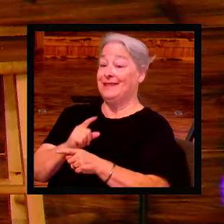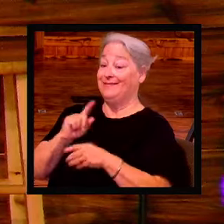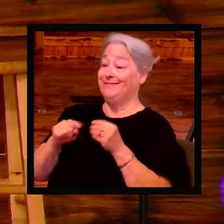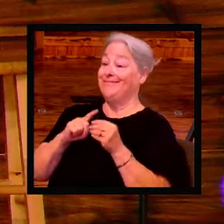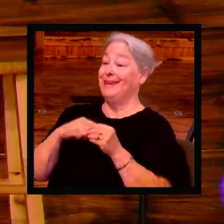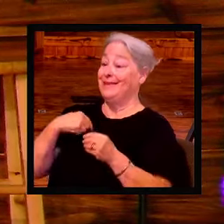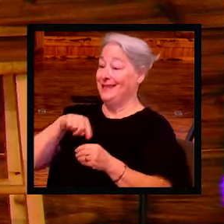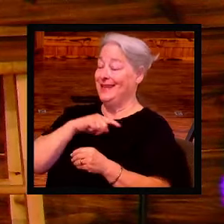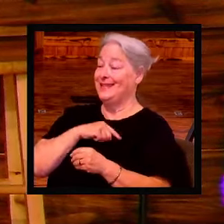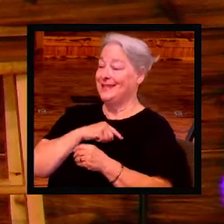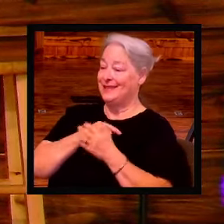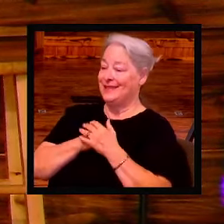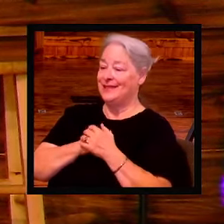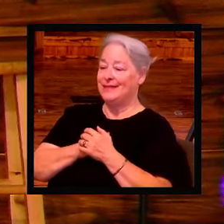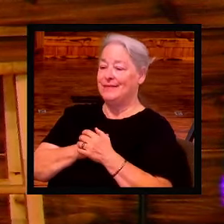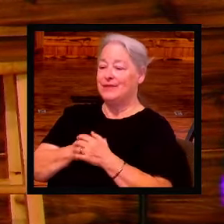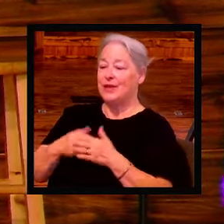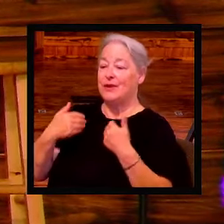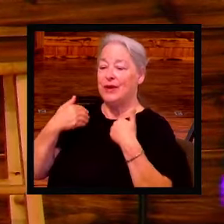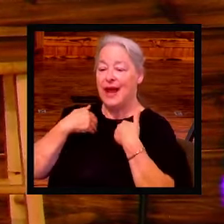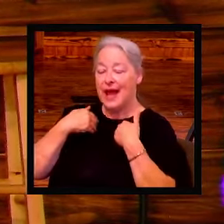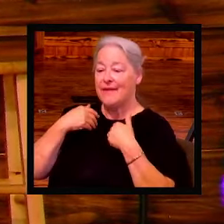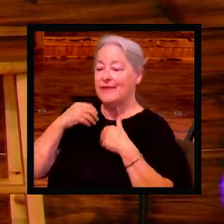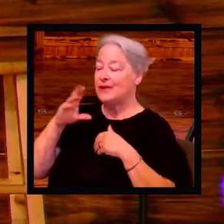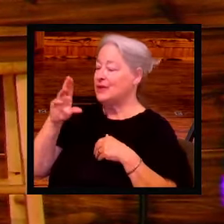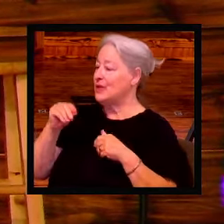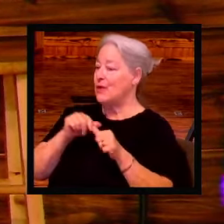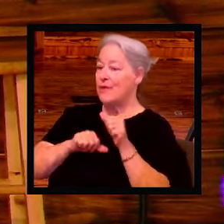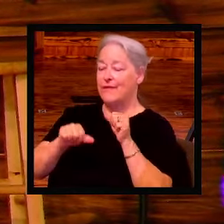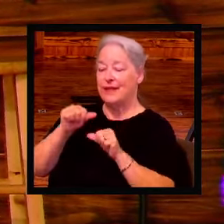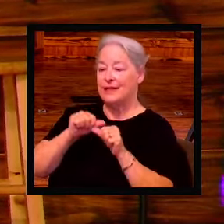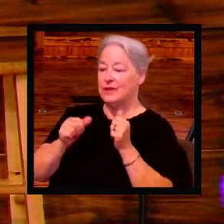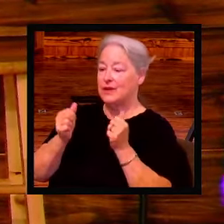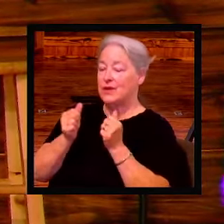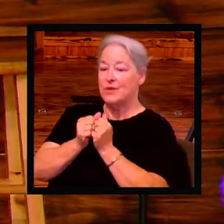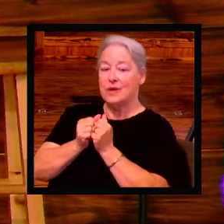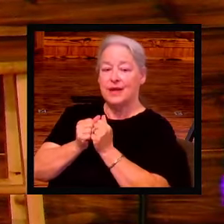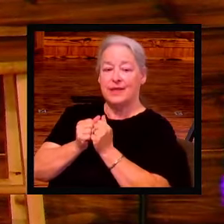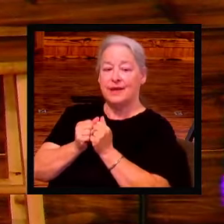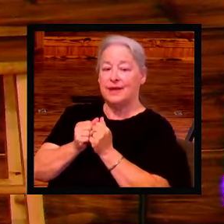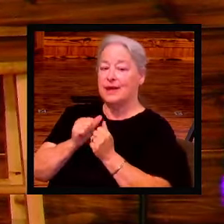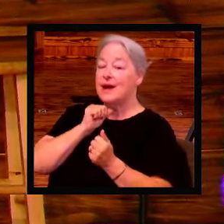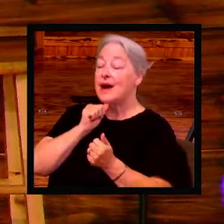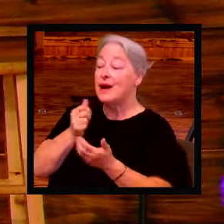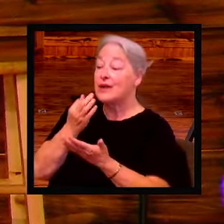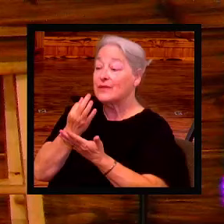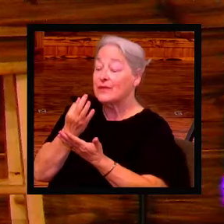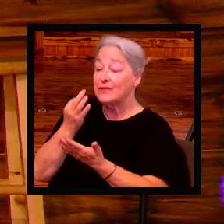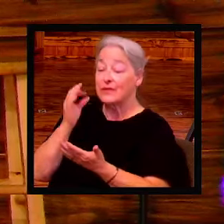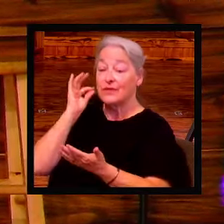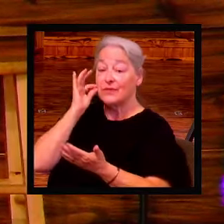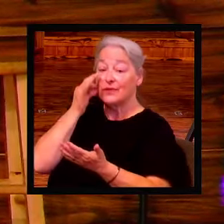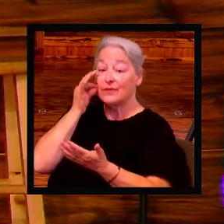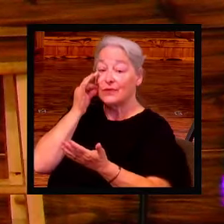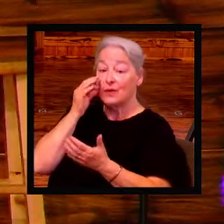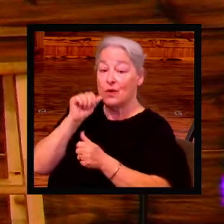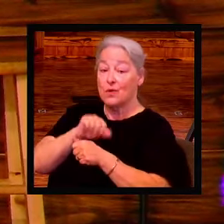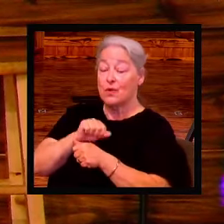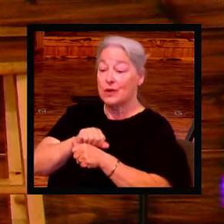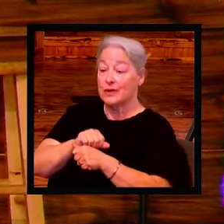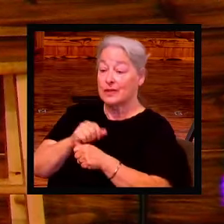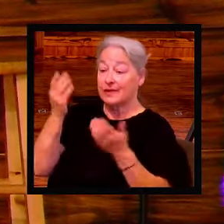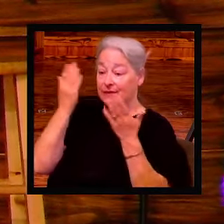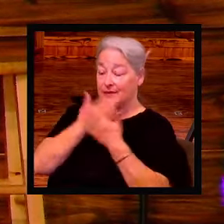no fellowship. Everybody say no fellowship. With the unfruitful works of darkness, but rather expose them. So the Bible tells us